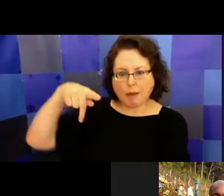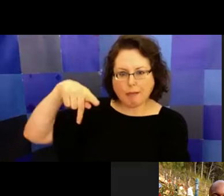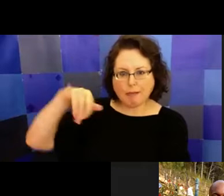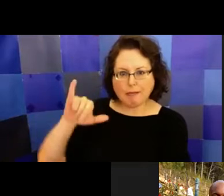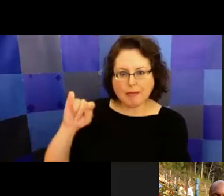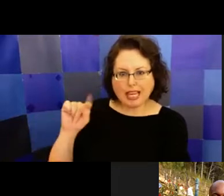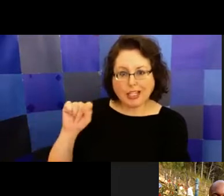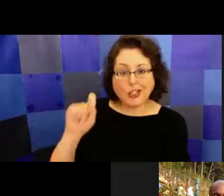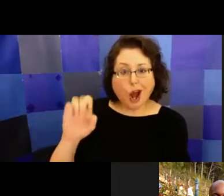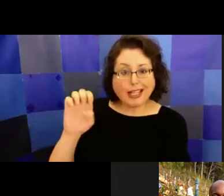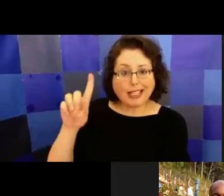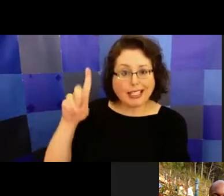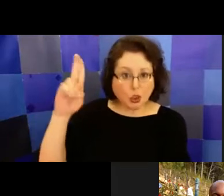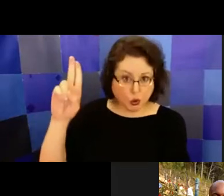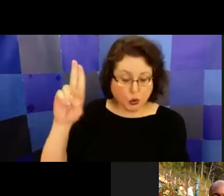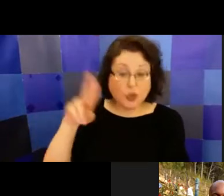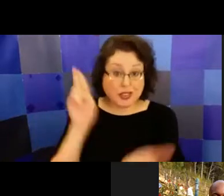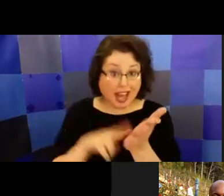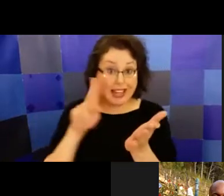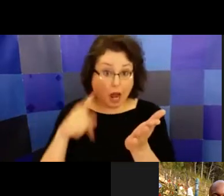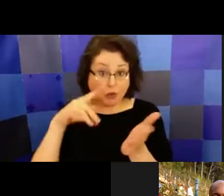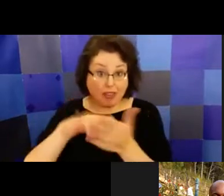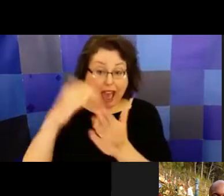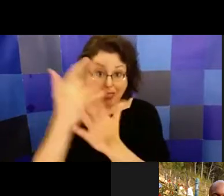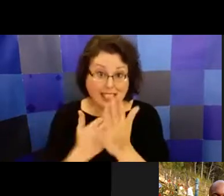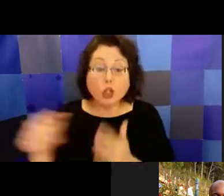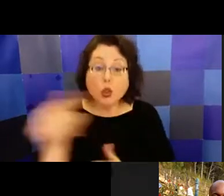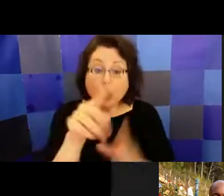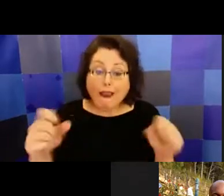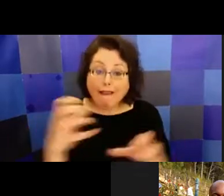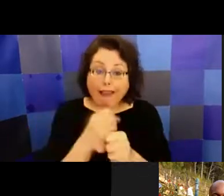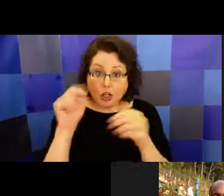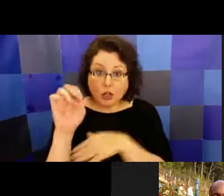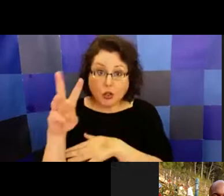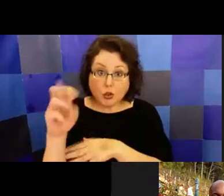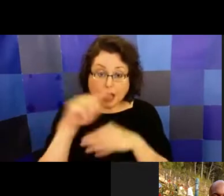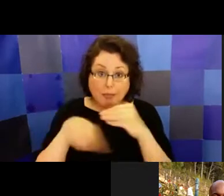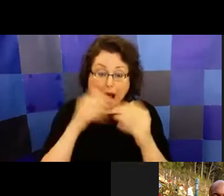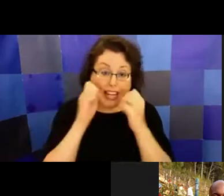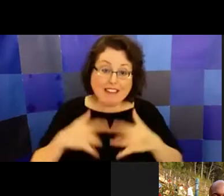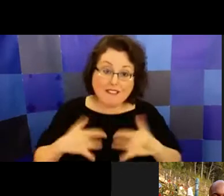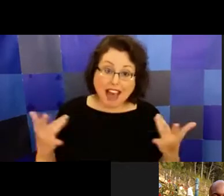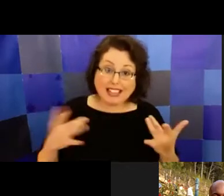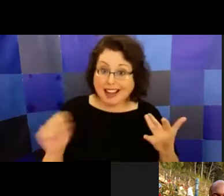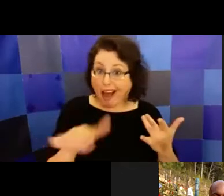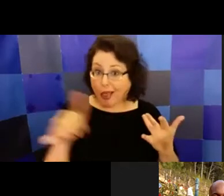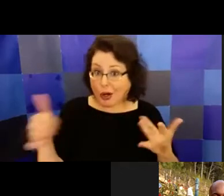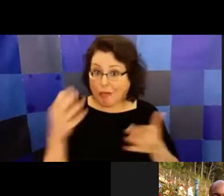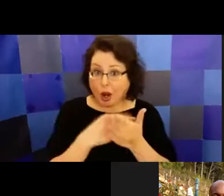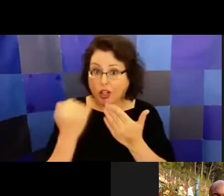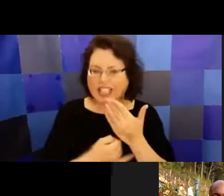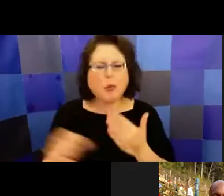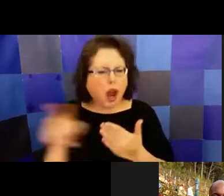cue.pitt.edu to sign up for our listserv so you can receive news about our events and our other projects. While you're on our